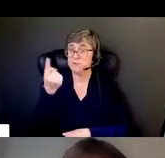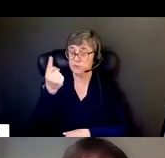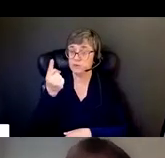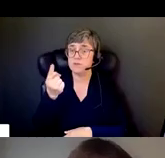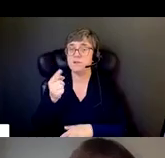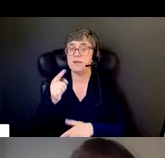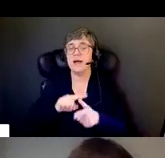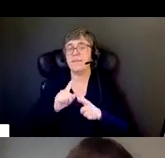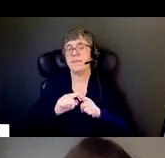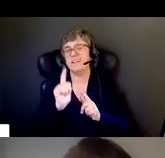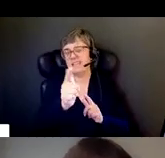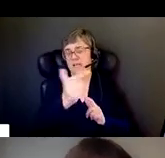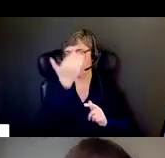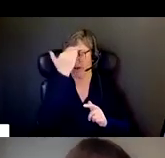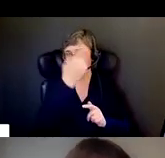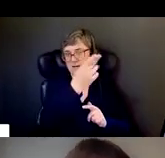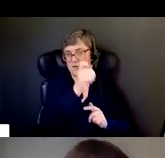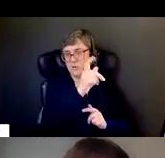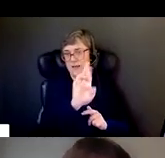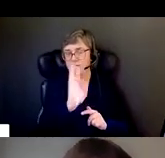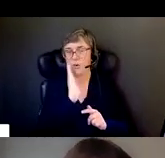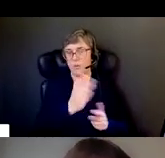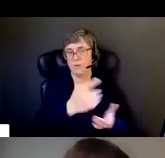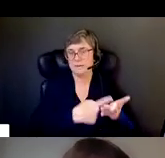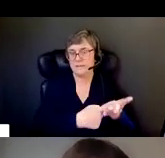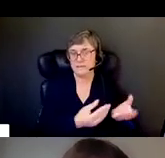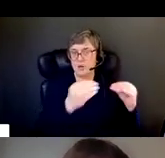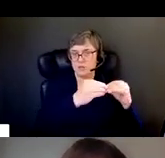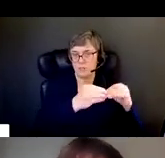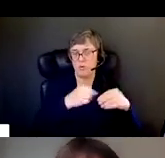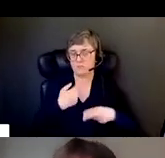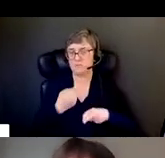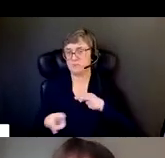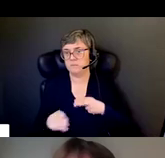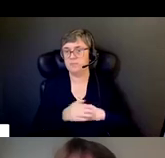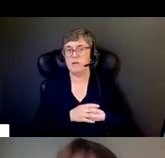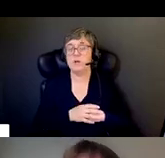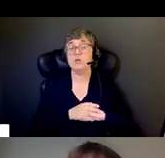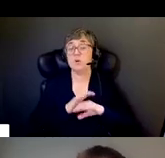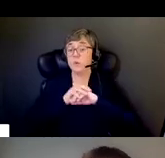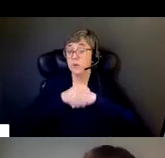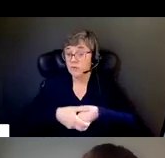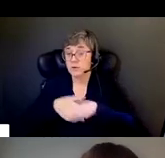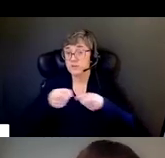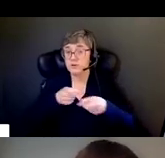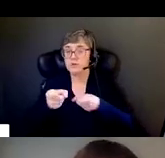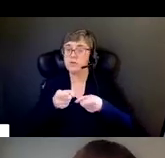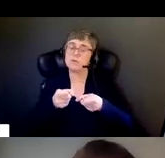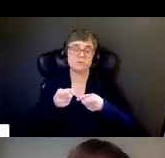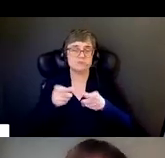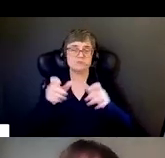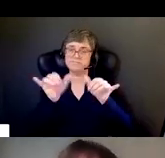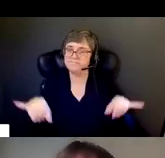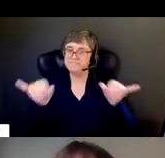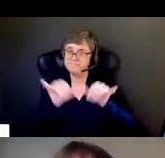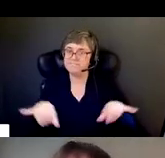the meaning of coercive control as a distinctive pattern of behavior through which perpetrators